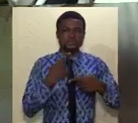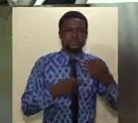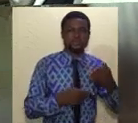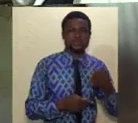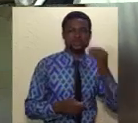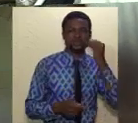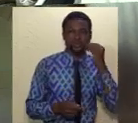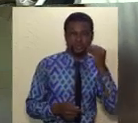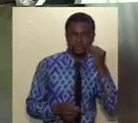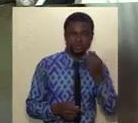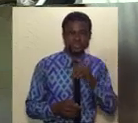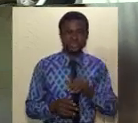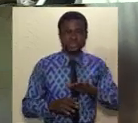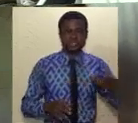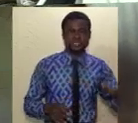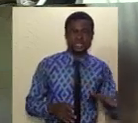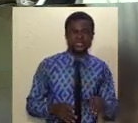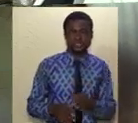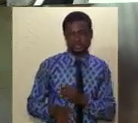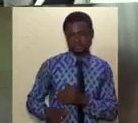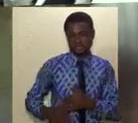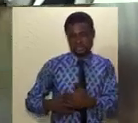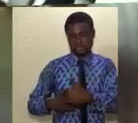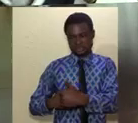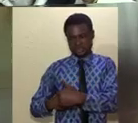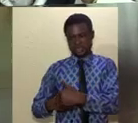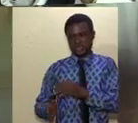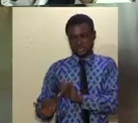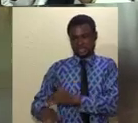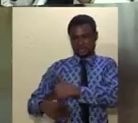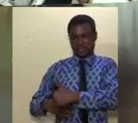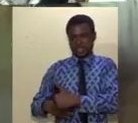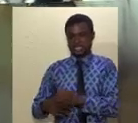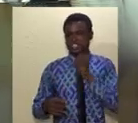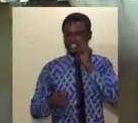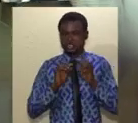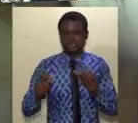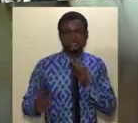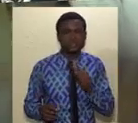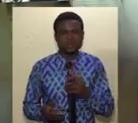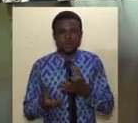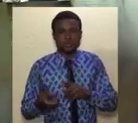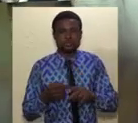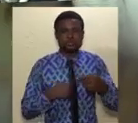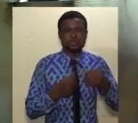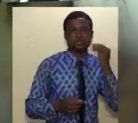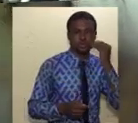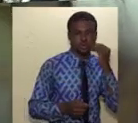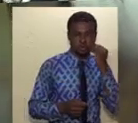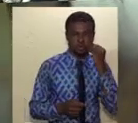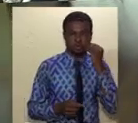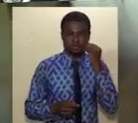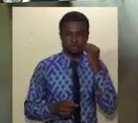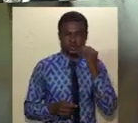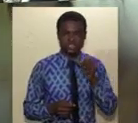home, a child is looking behind, doesn't want to go home. We actually had a case like this. Wow. In the school. God bless